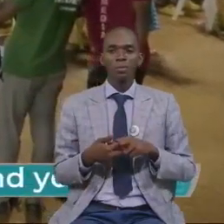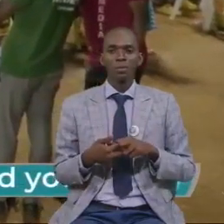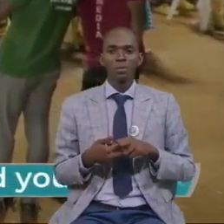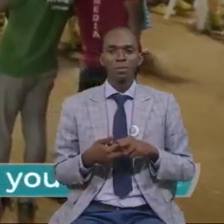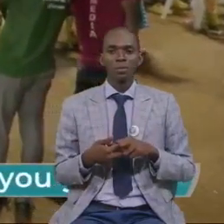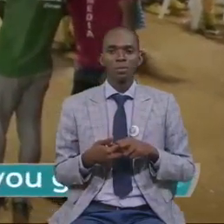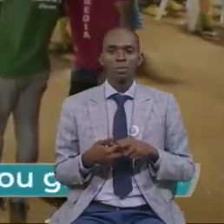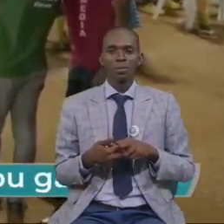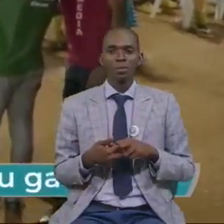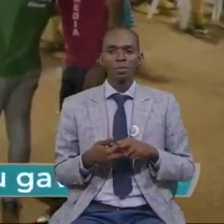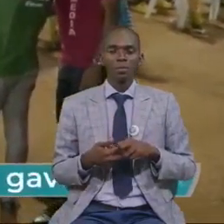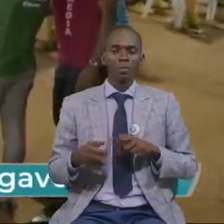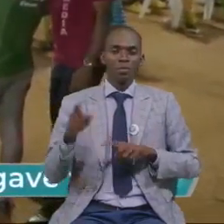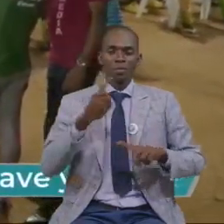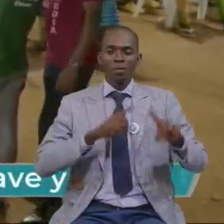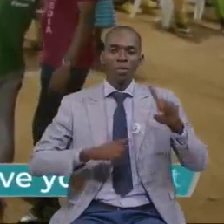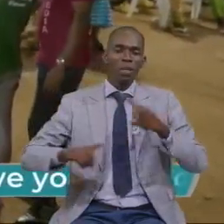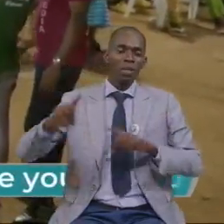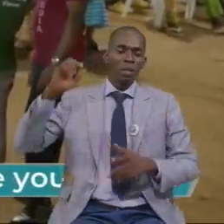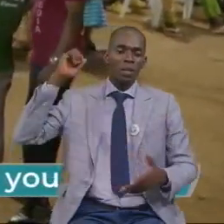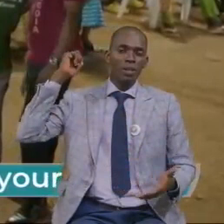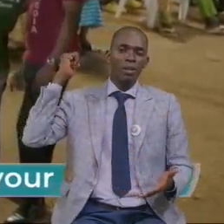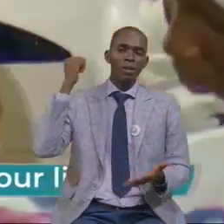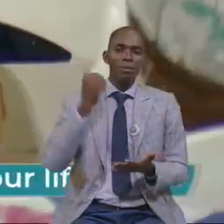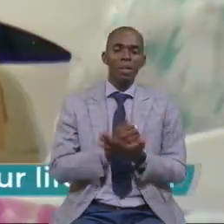Give it a resounding amen if you believe that.